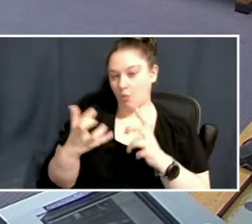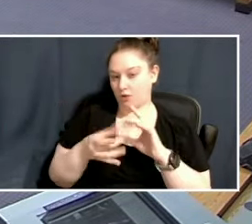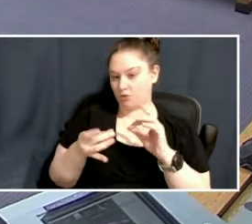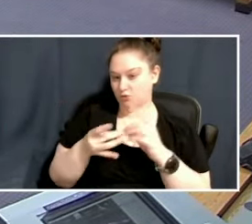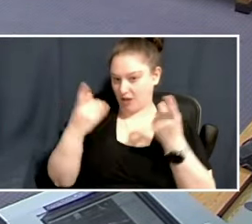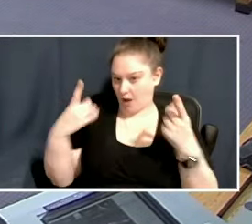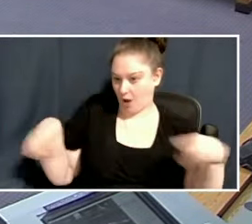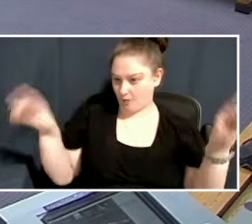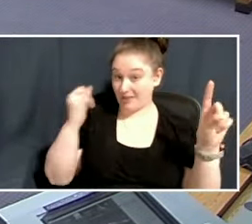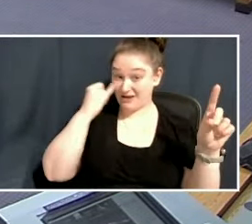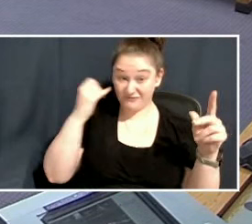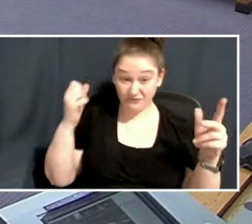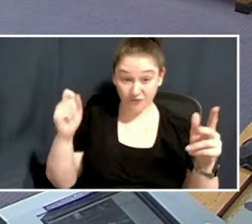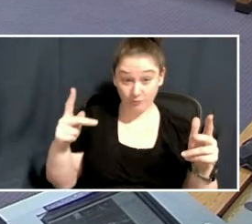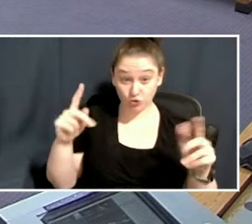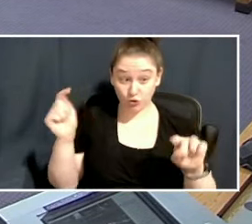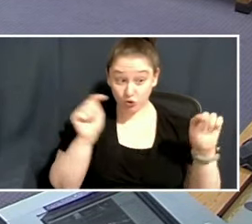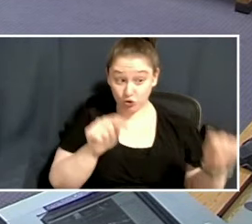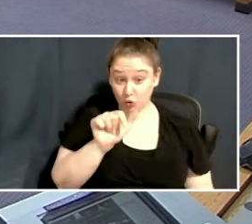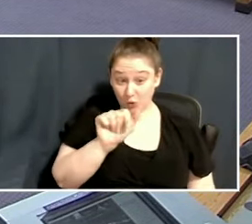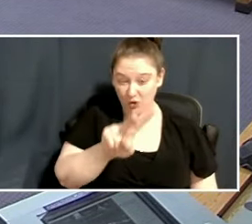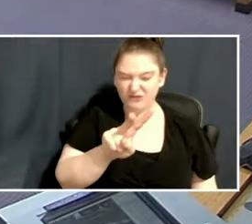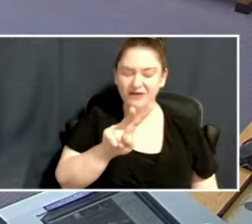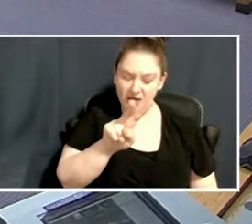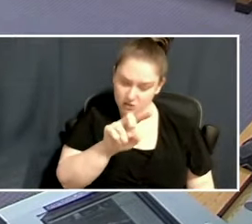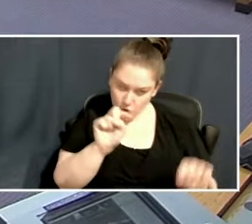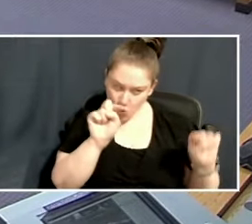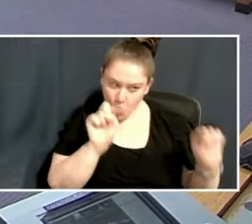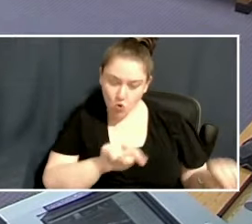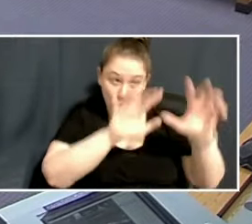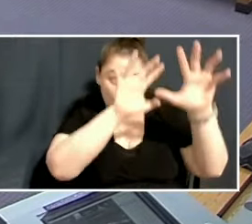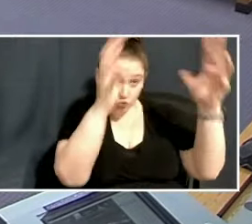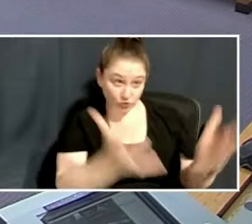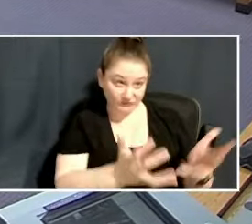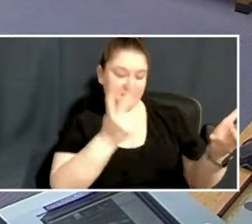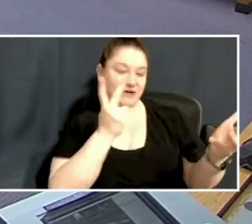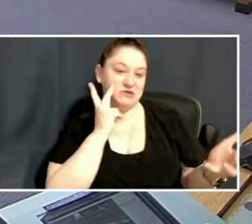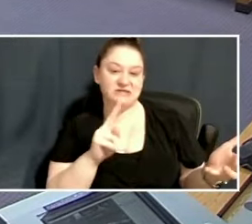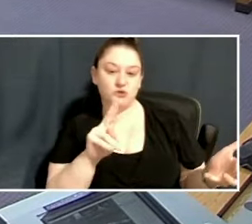chance to go to Vegas, go to the Sphere and watch U2 in concert.